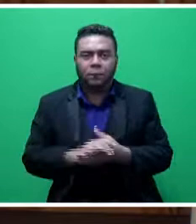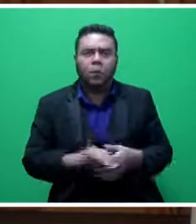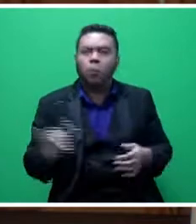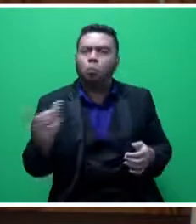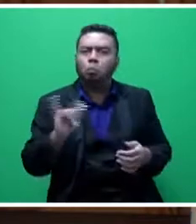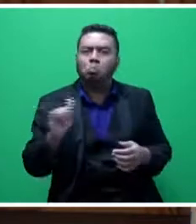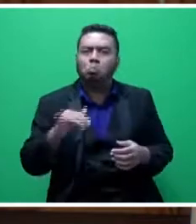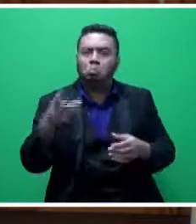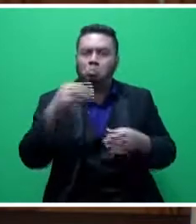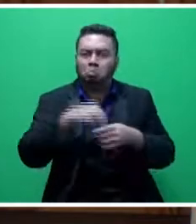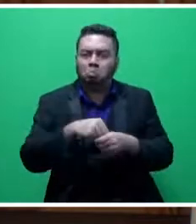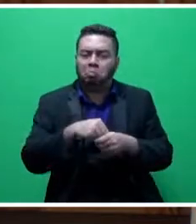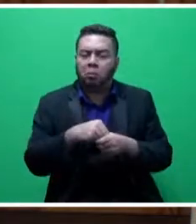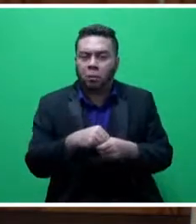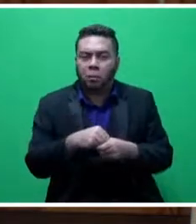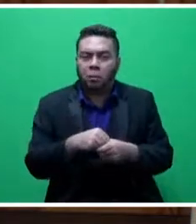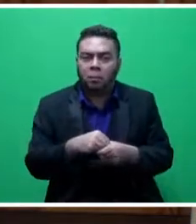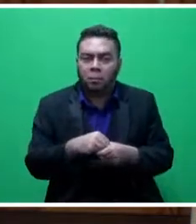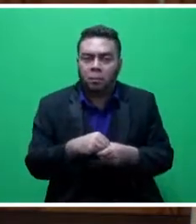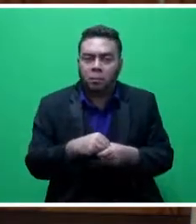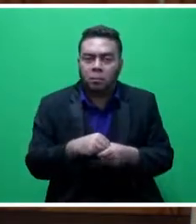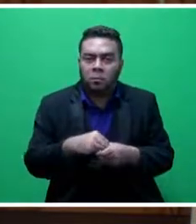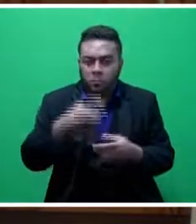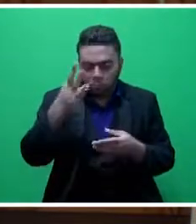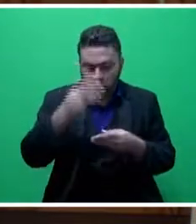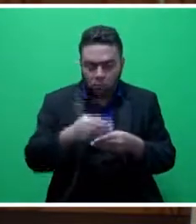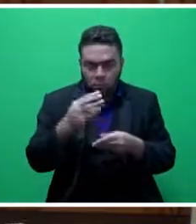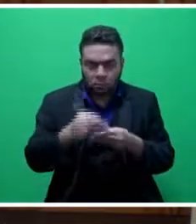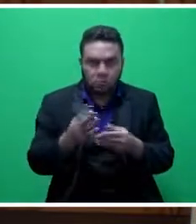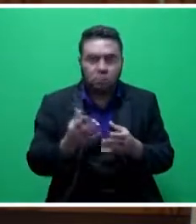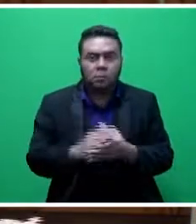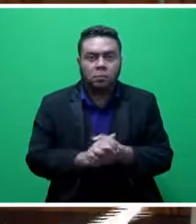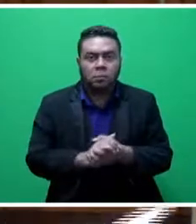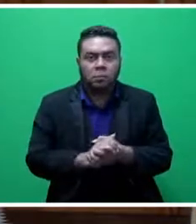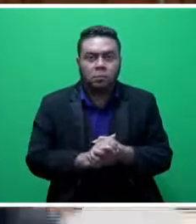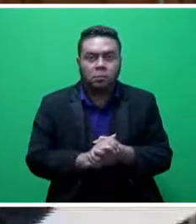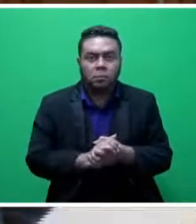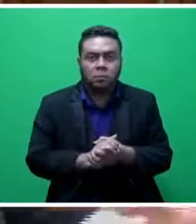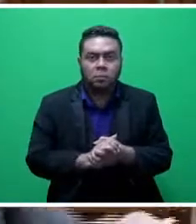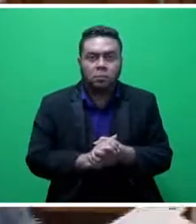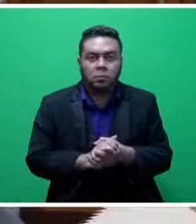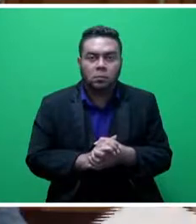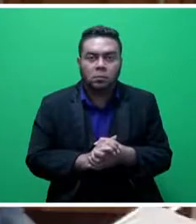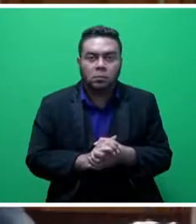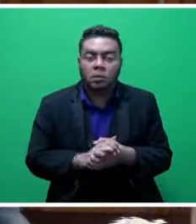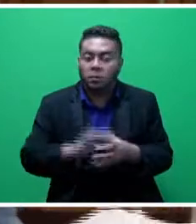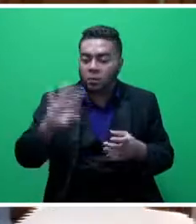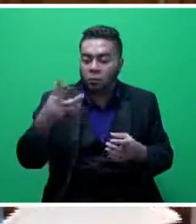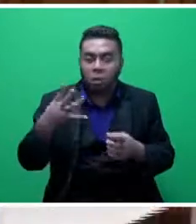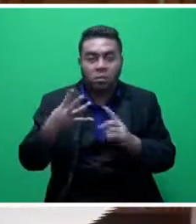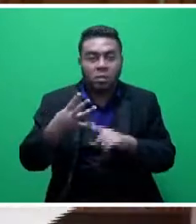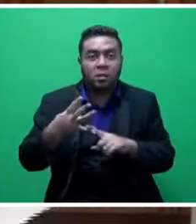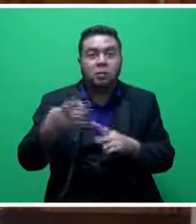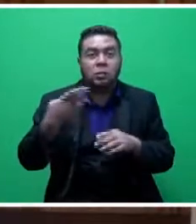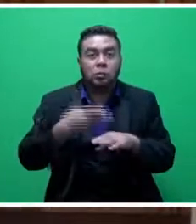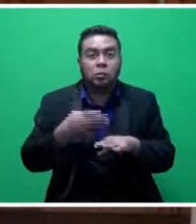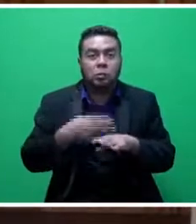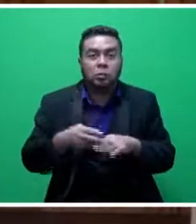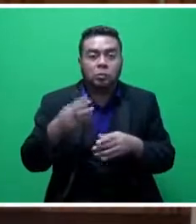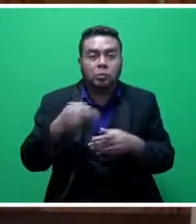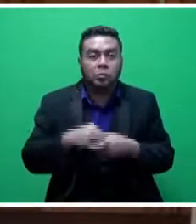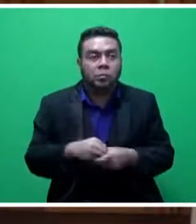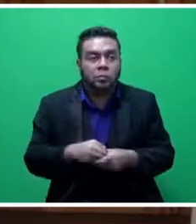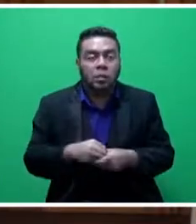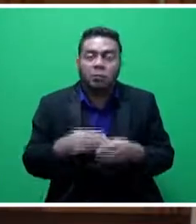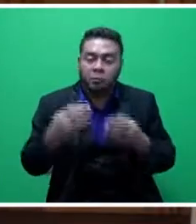would-be pensioners or people who want to draw down their accounts by availing a fourth new product that will be available to the